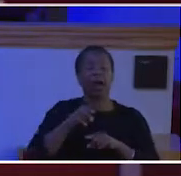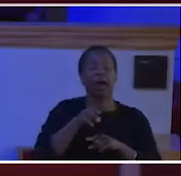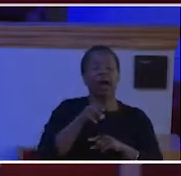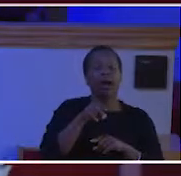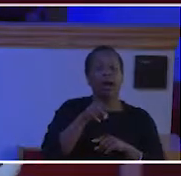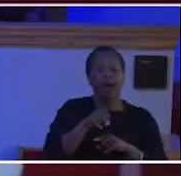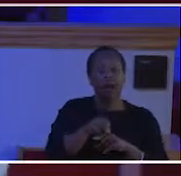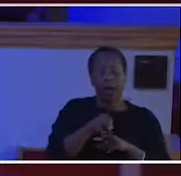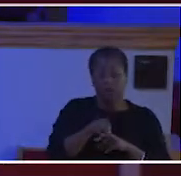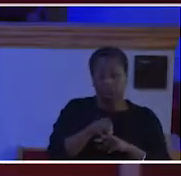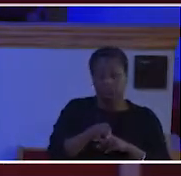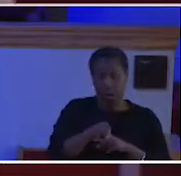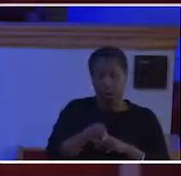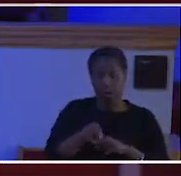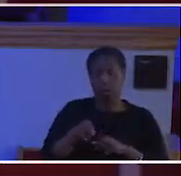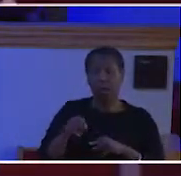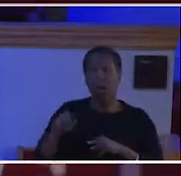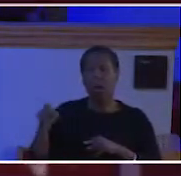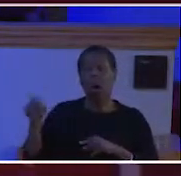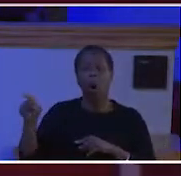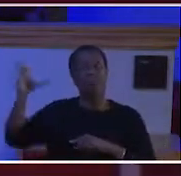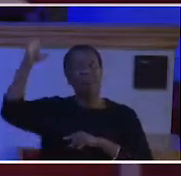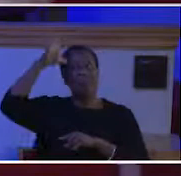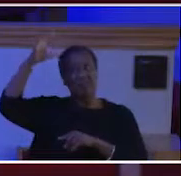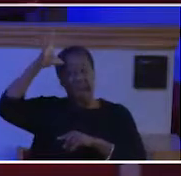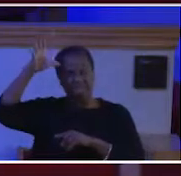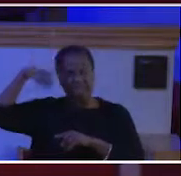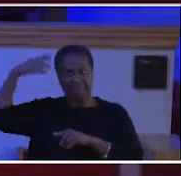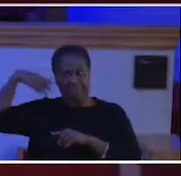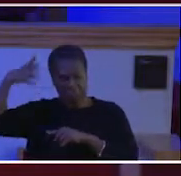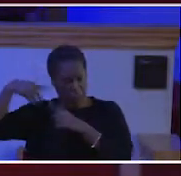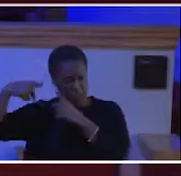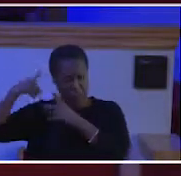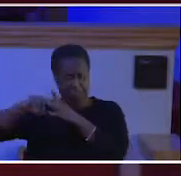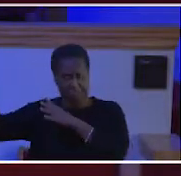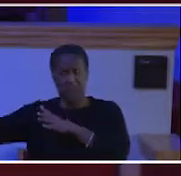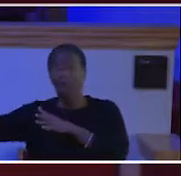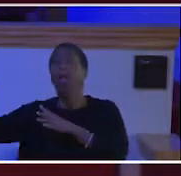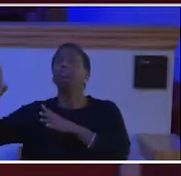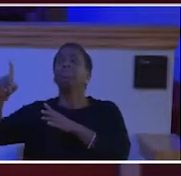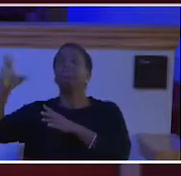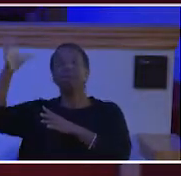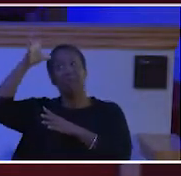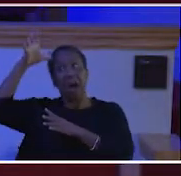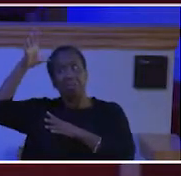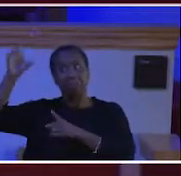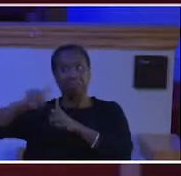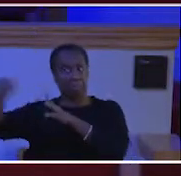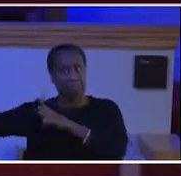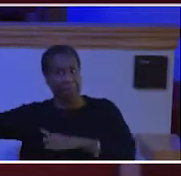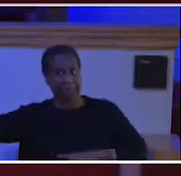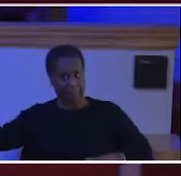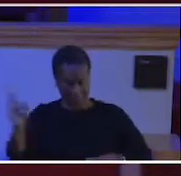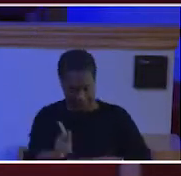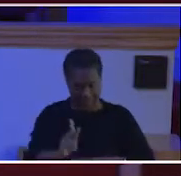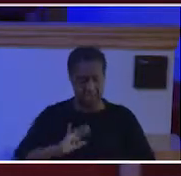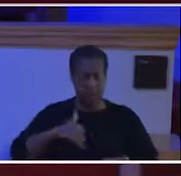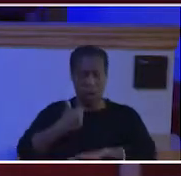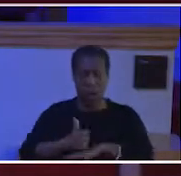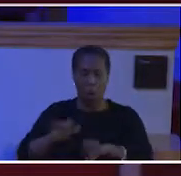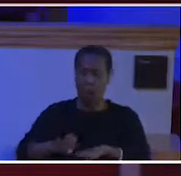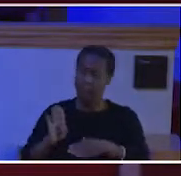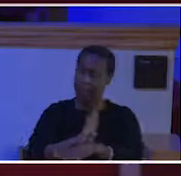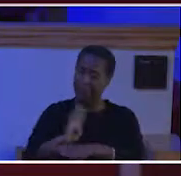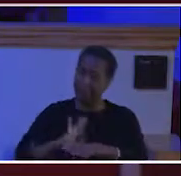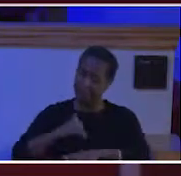a toehold again on normalcy, he came back to Washington State, where he opened up a business, built a